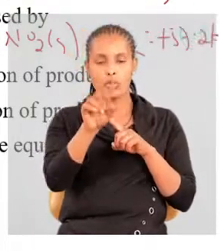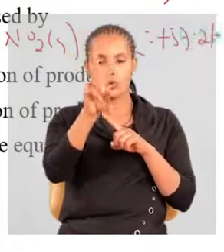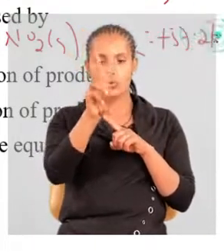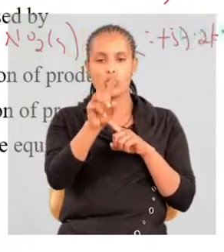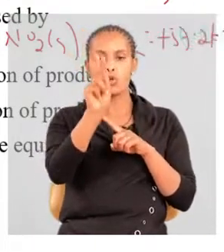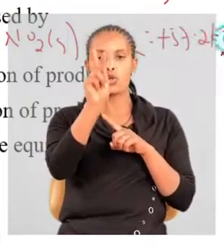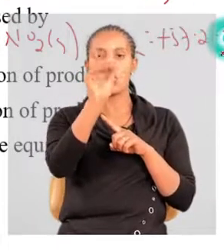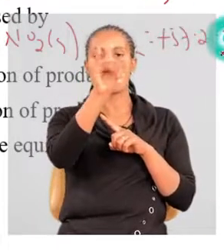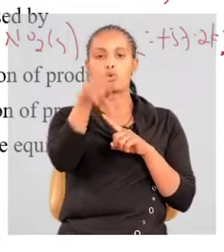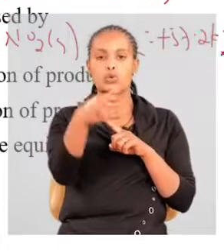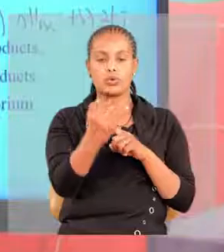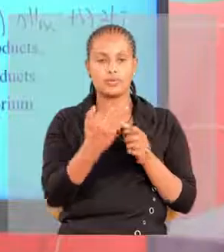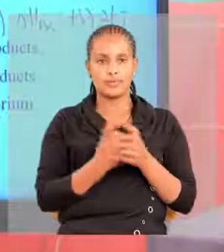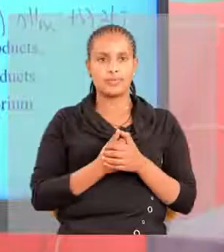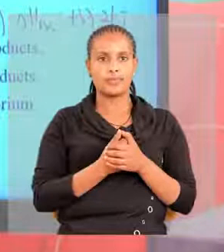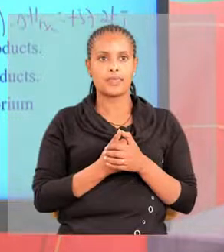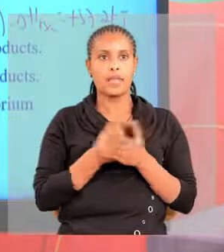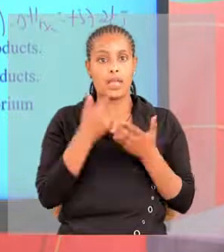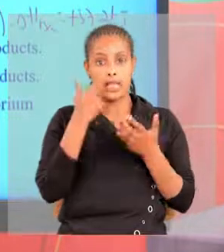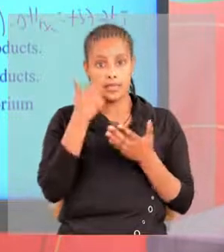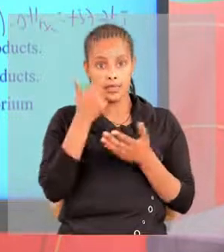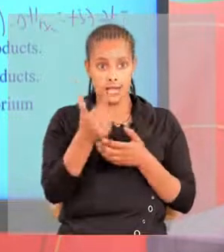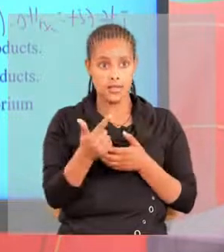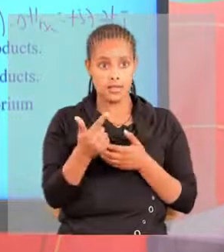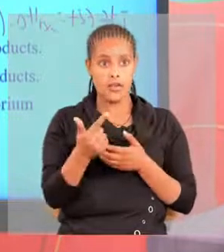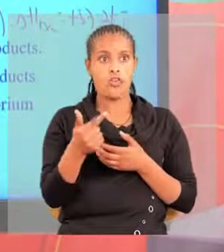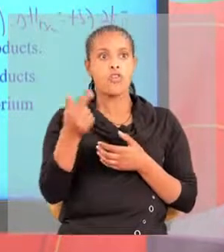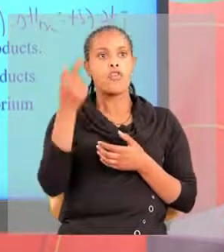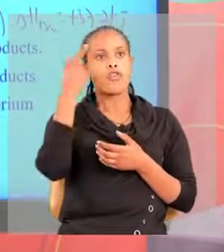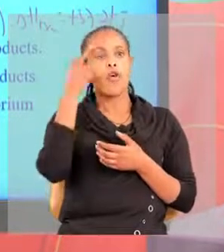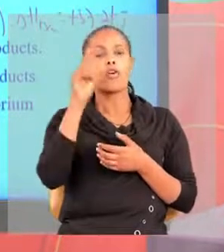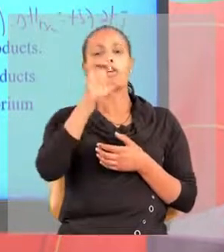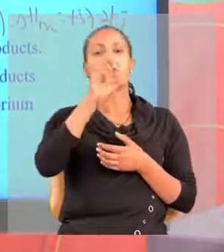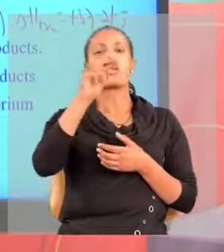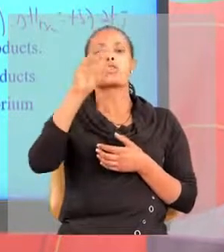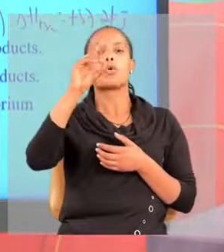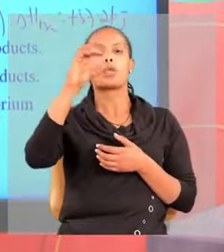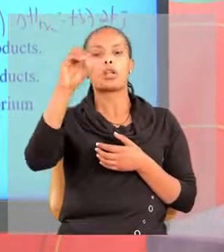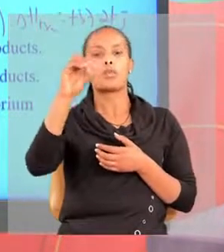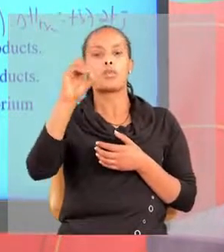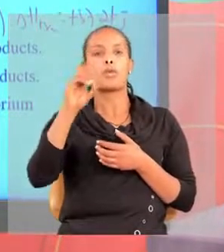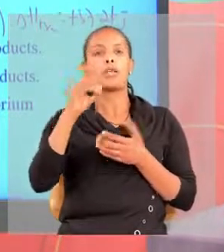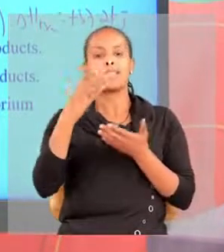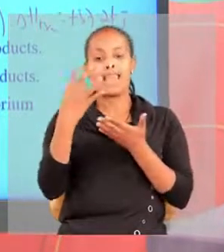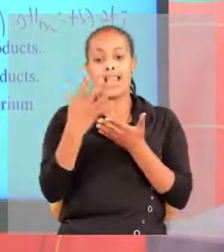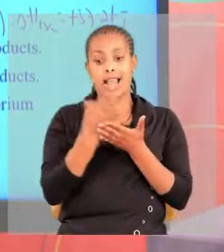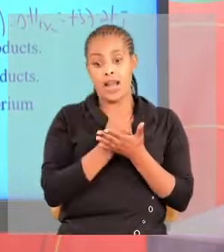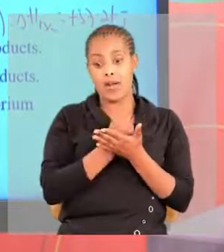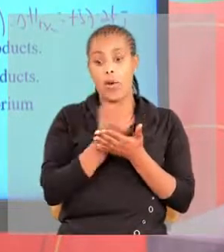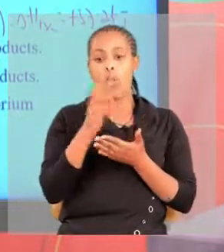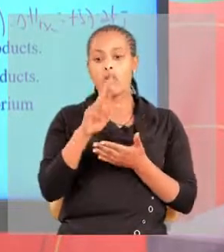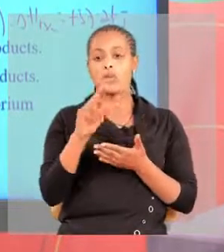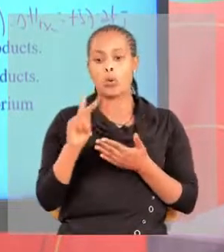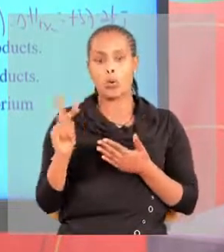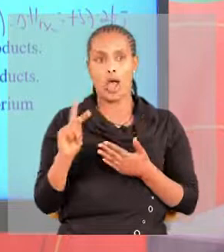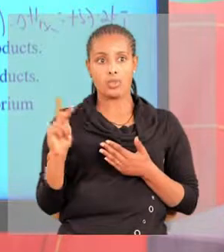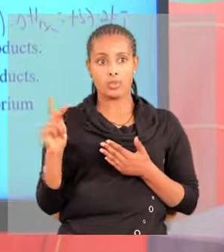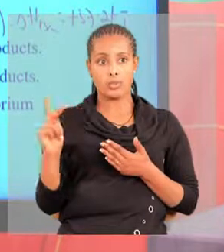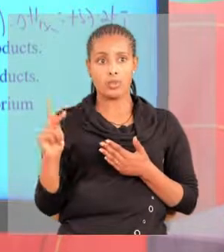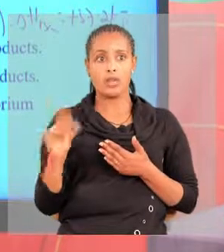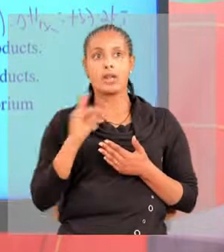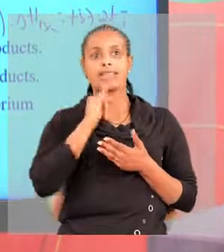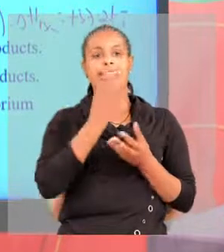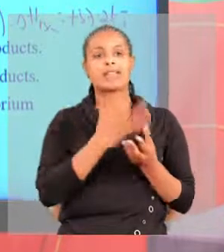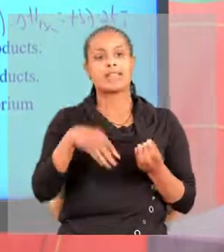57.2 kilojoule. Here it says for endothermic reaction, the yield of product